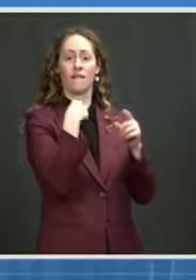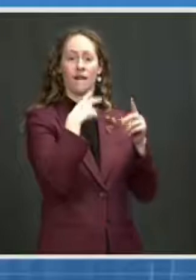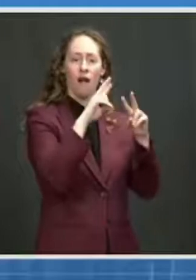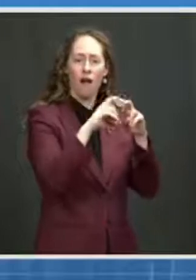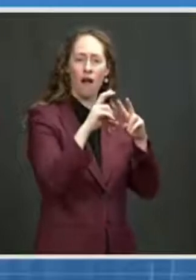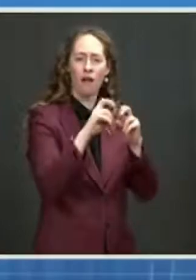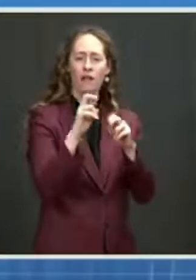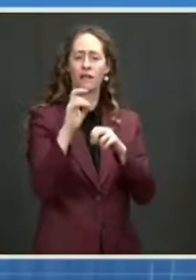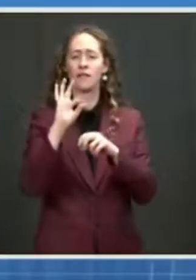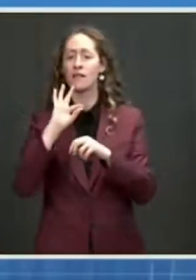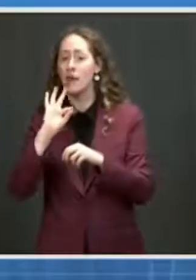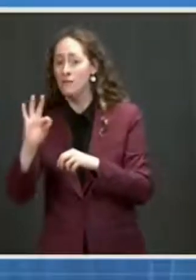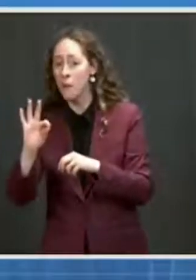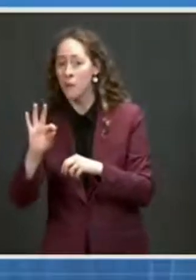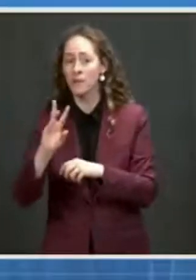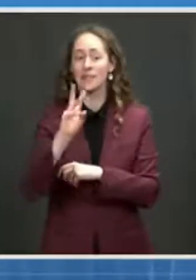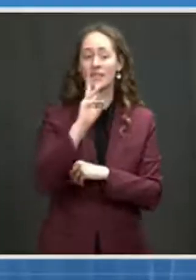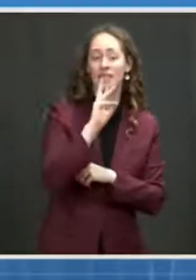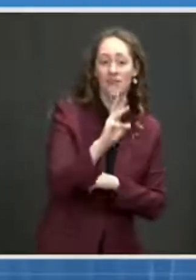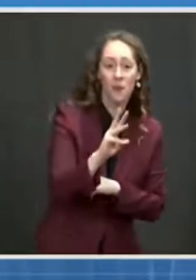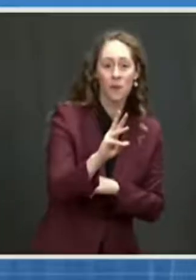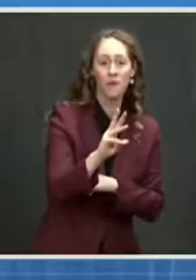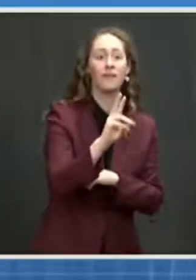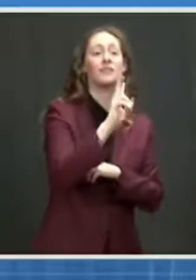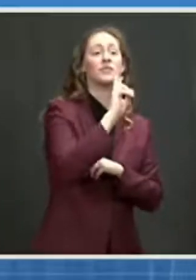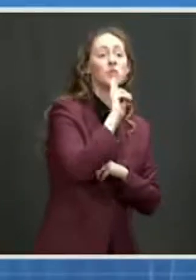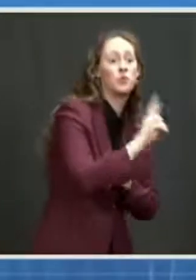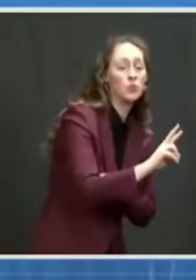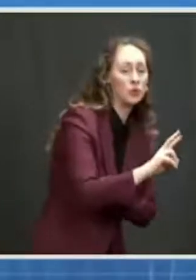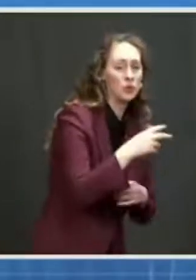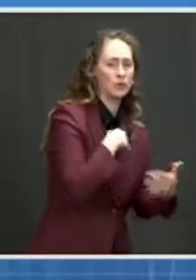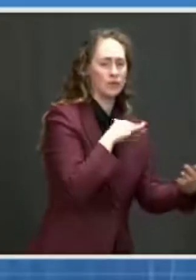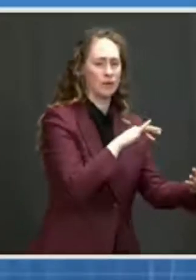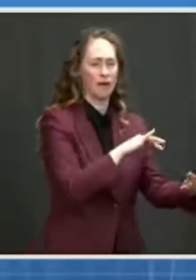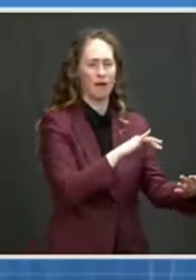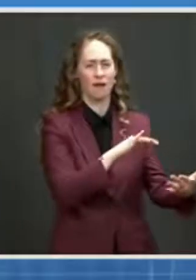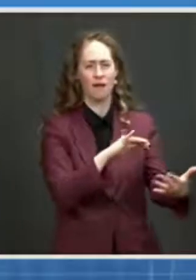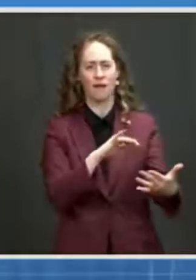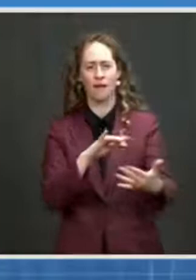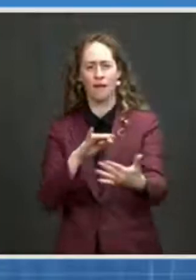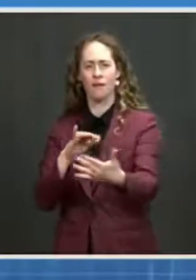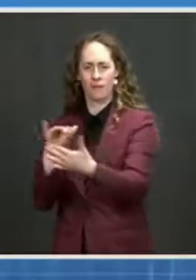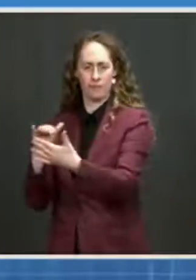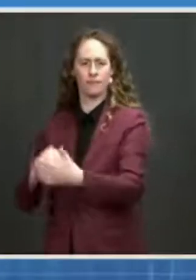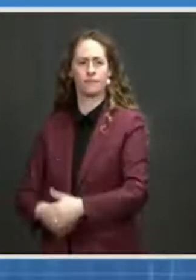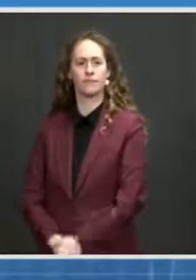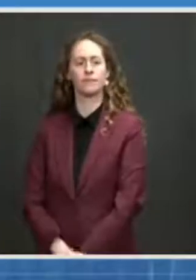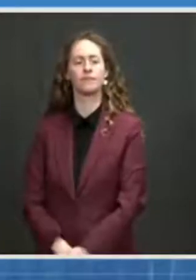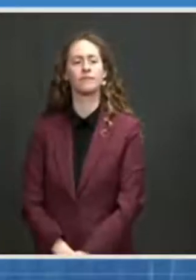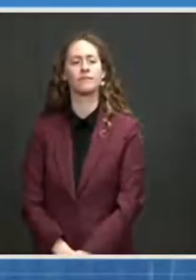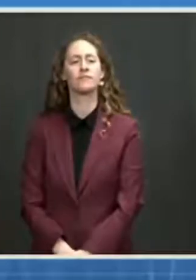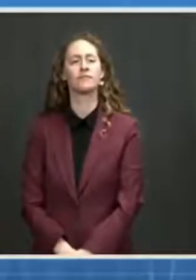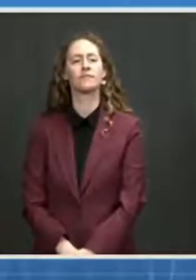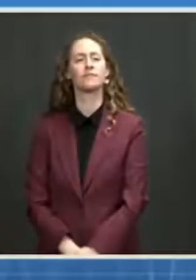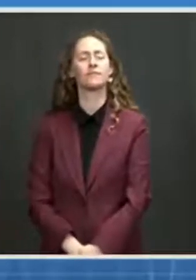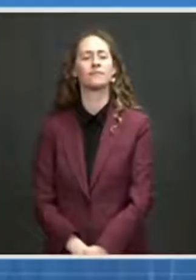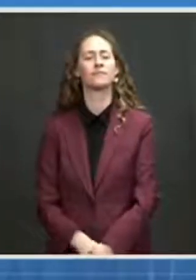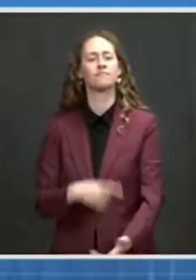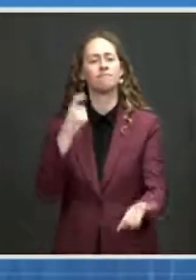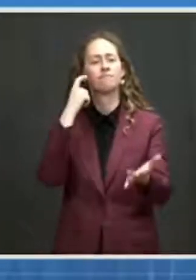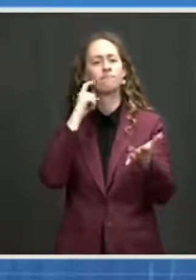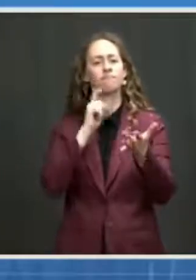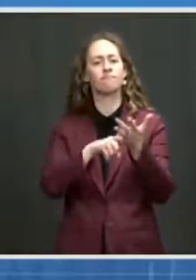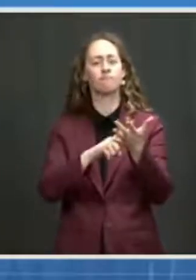when you get down to the younger children, it is not at all unusual to diminish the dose, as you pointed out, when it goes down